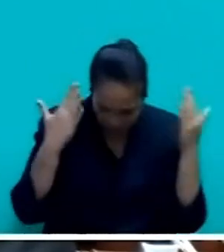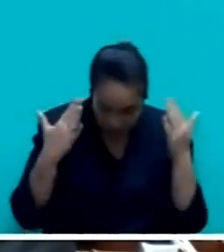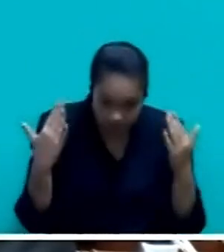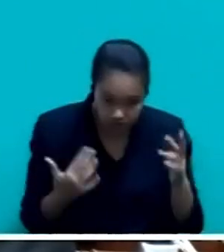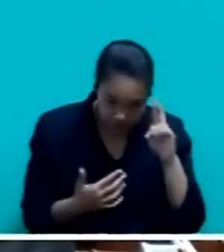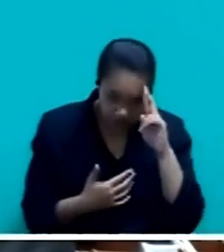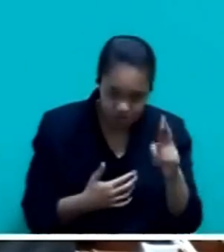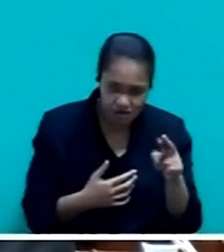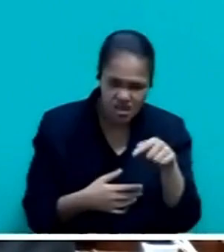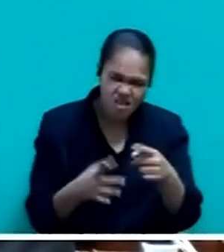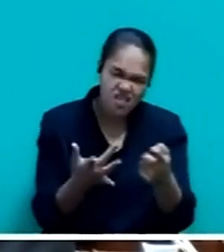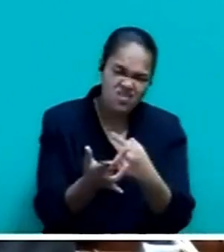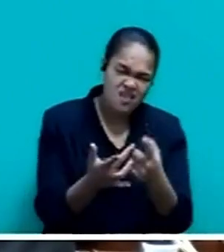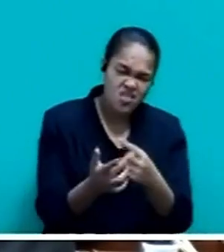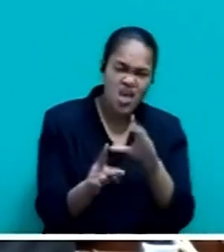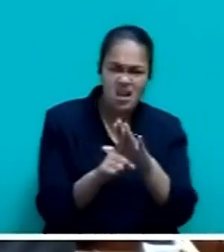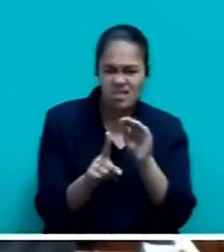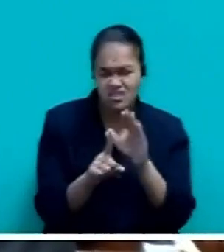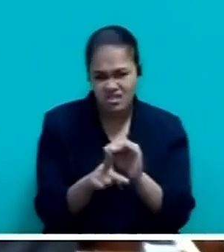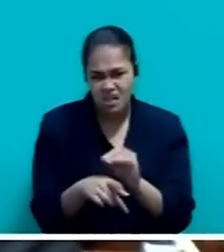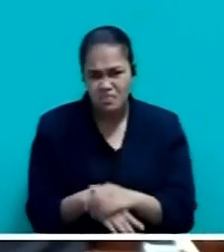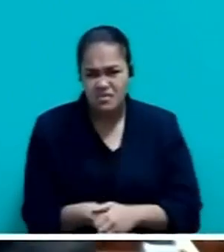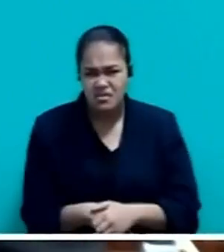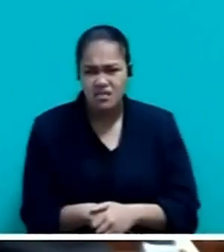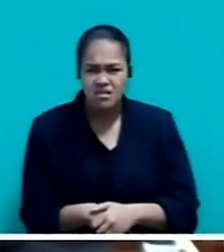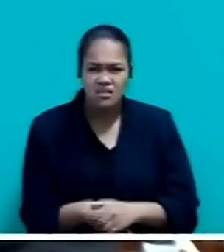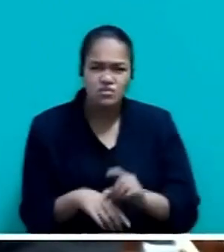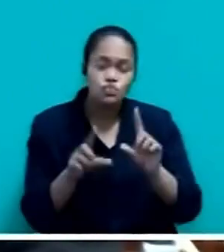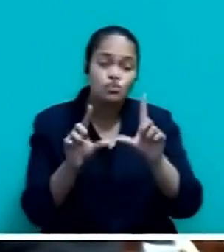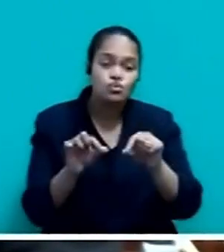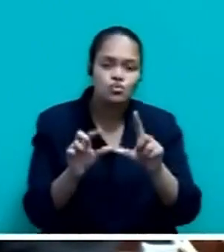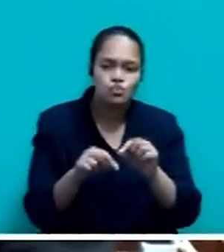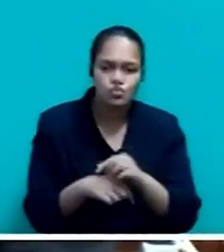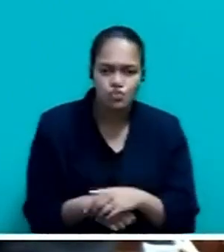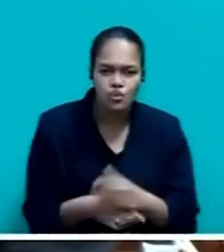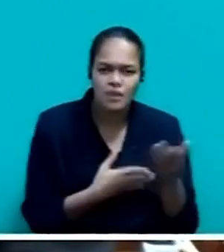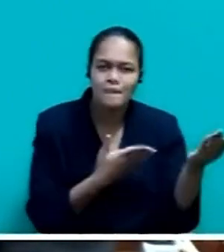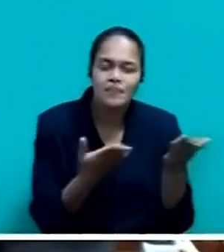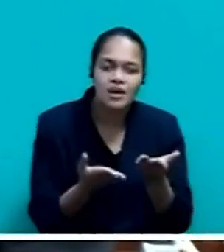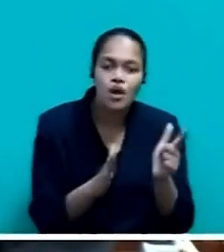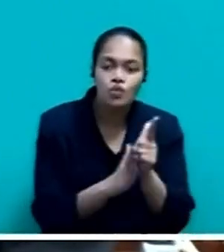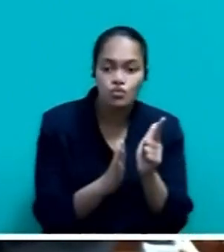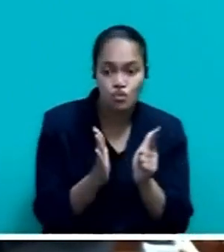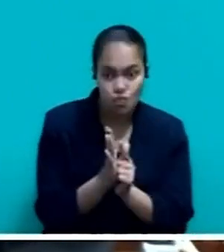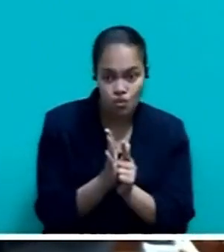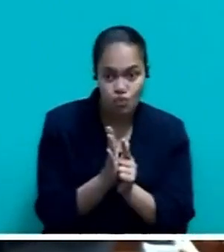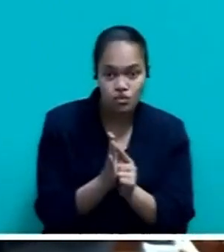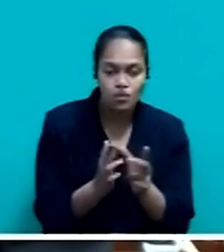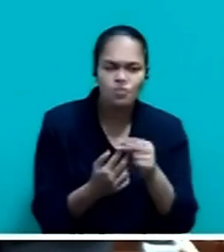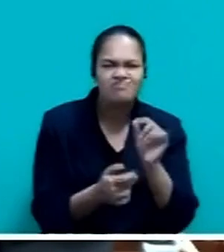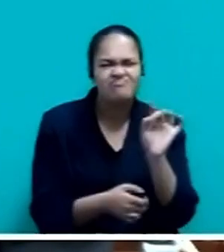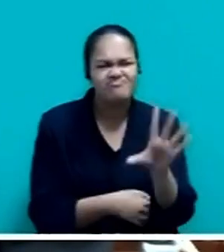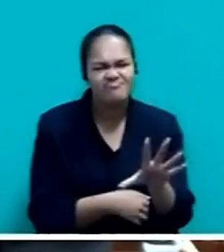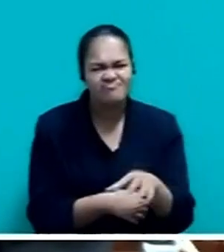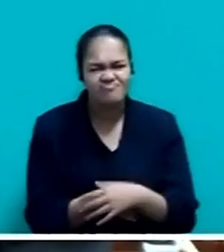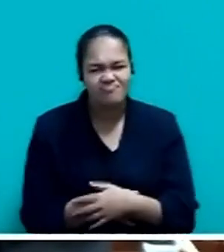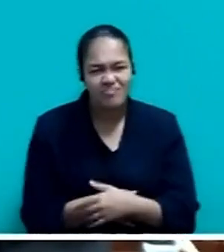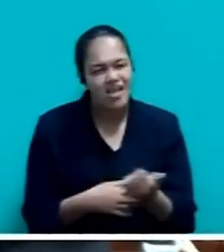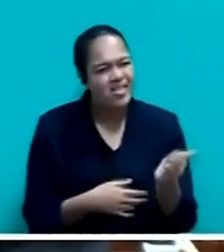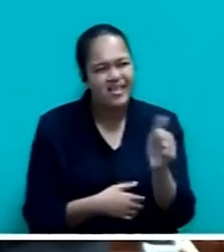the previous administration tried to do in terms of bringing laws without